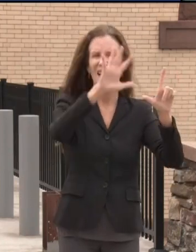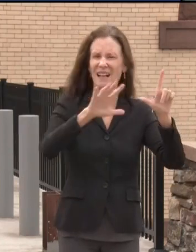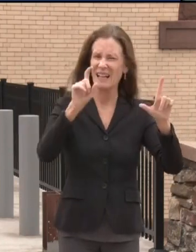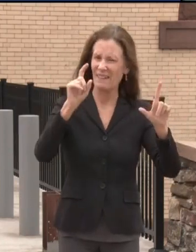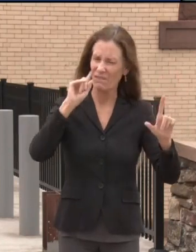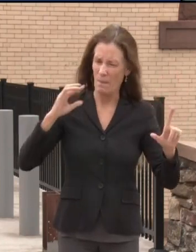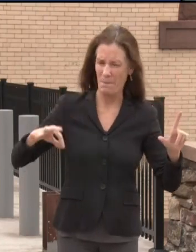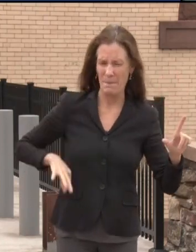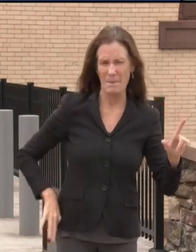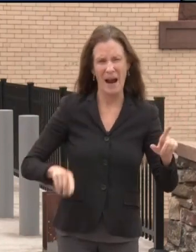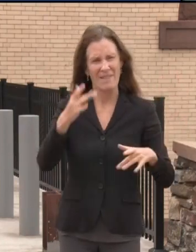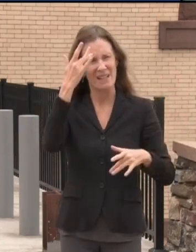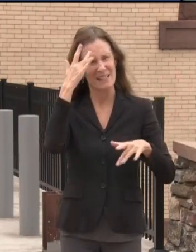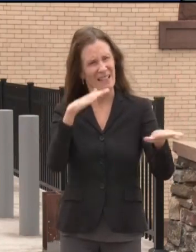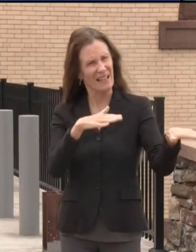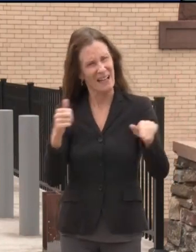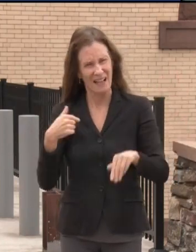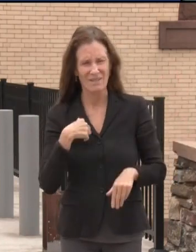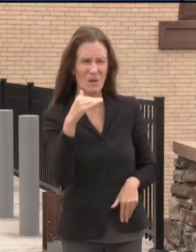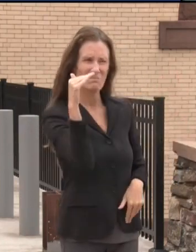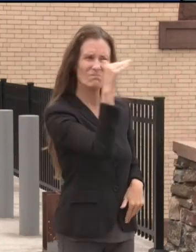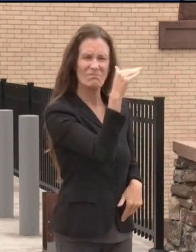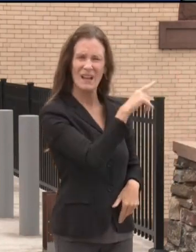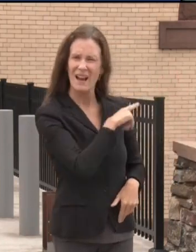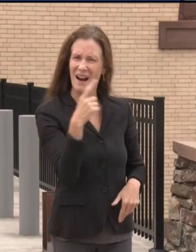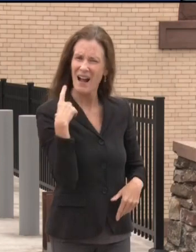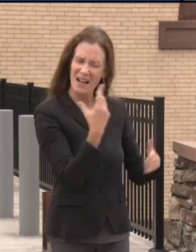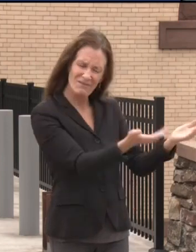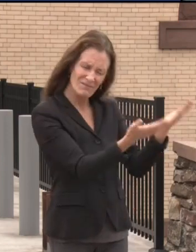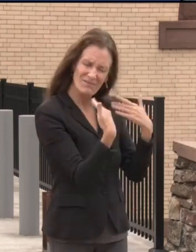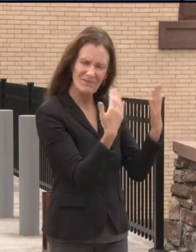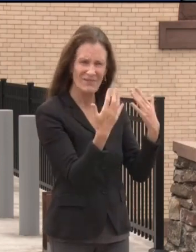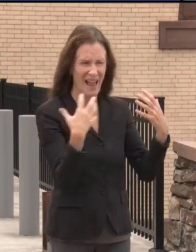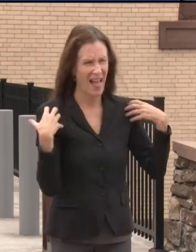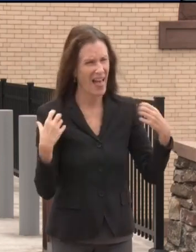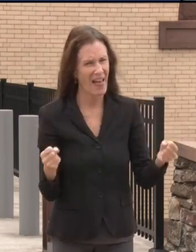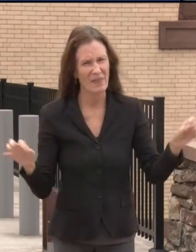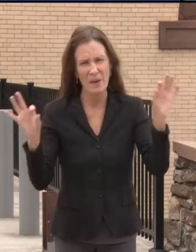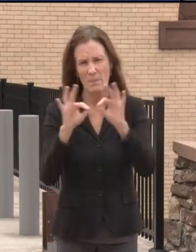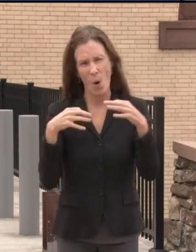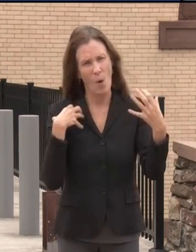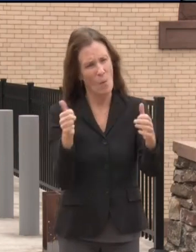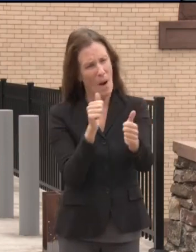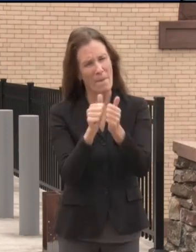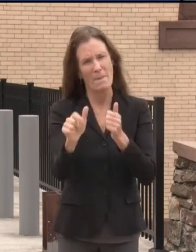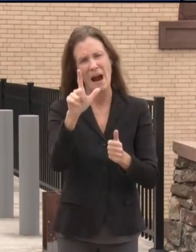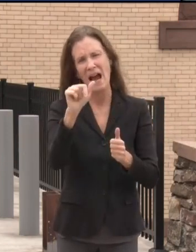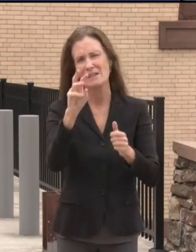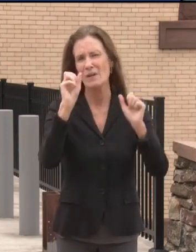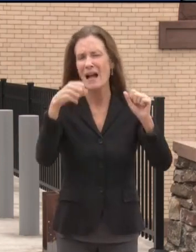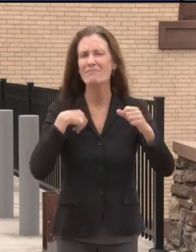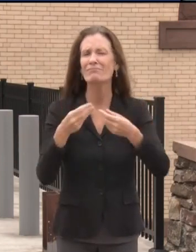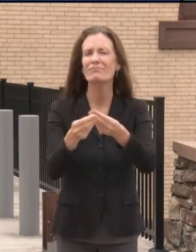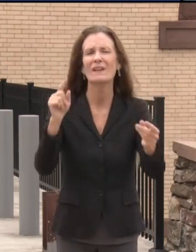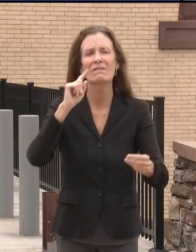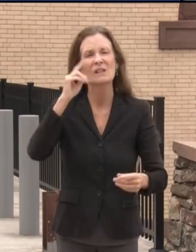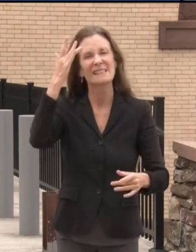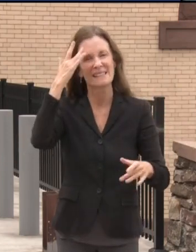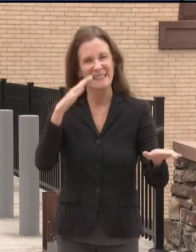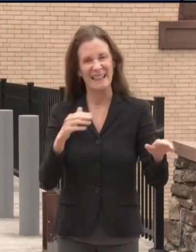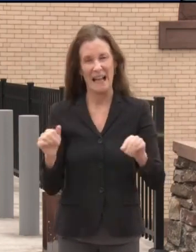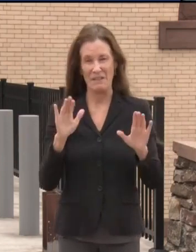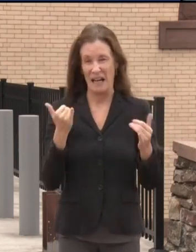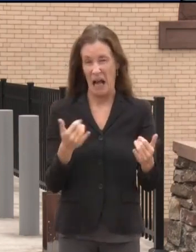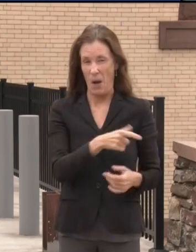put Pennsylvania's health first and pass paid sick leave. So now I'm going to turn this over to Senator Vince Hughes, who has a lot more to say about